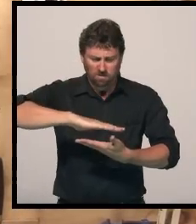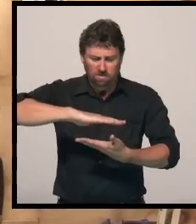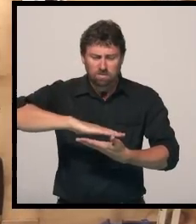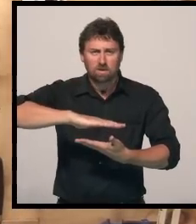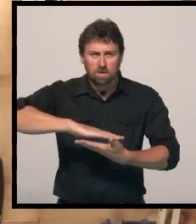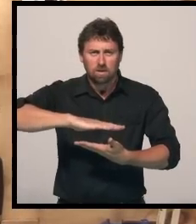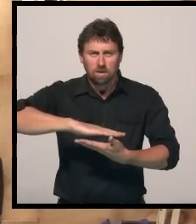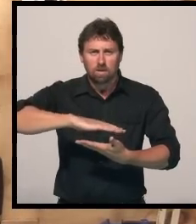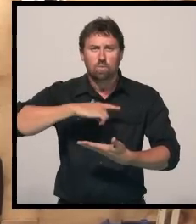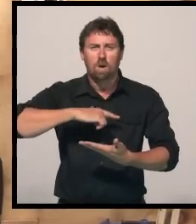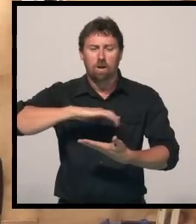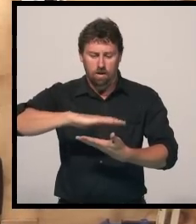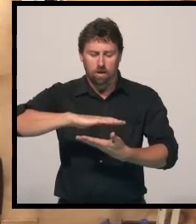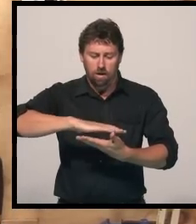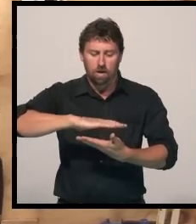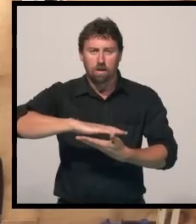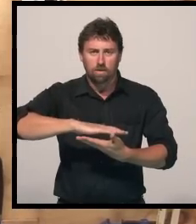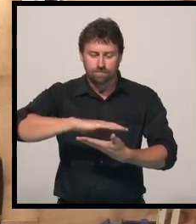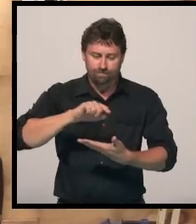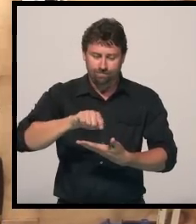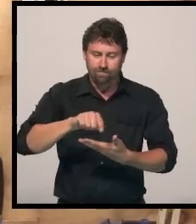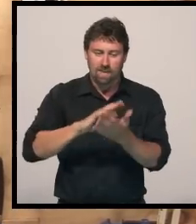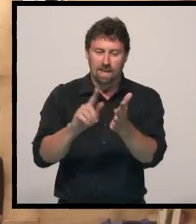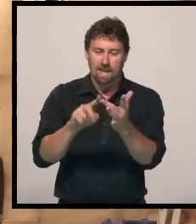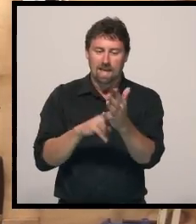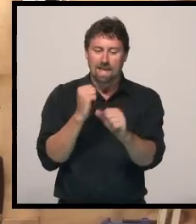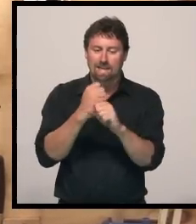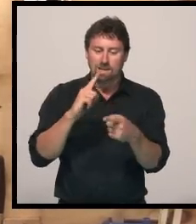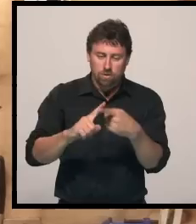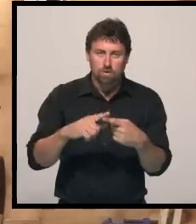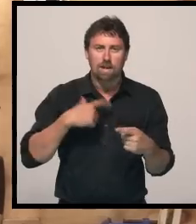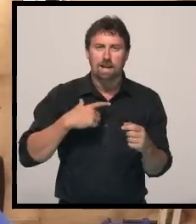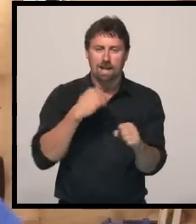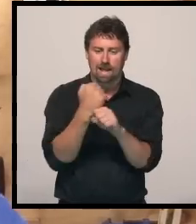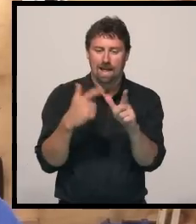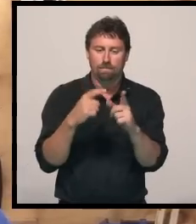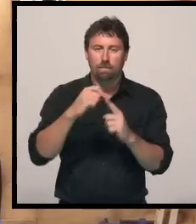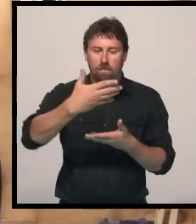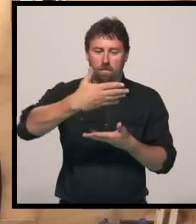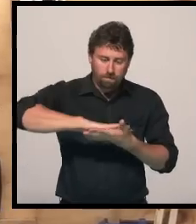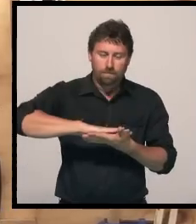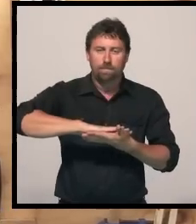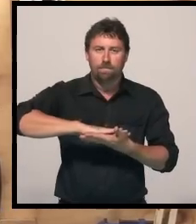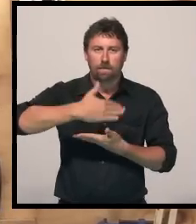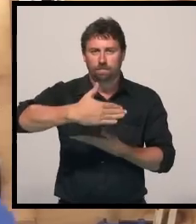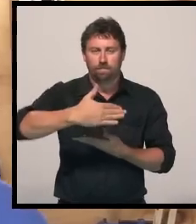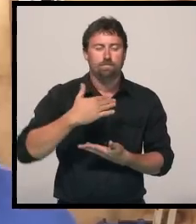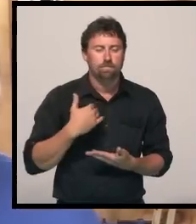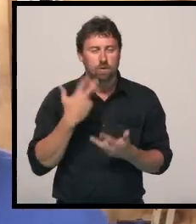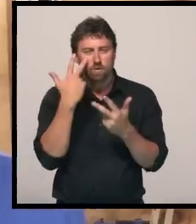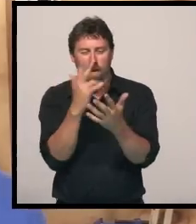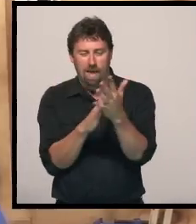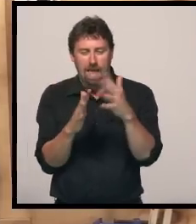totally, it's sprung like that because it hasn't left enough gap for the hinge to close properly. So I'll show you how to overcome